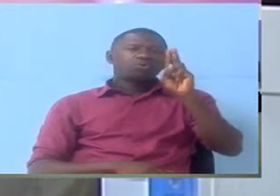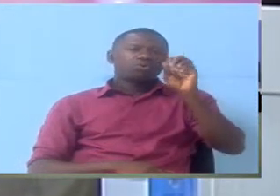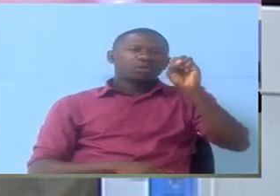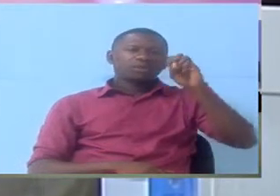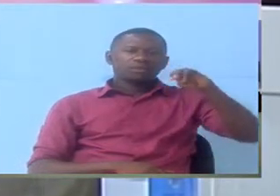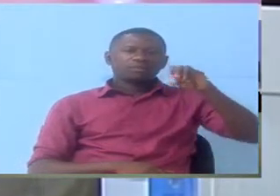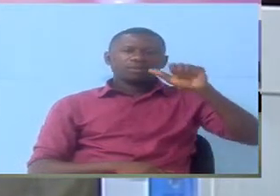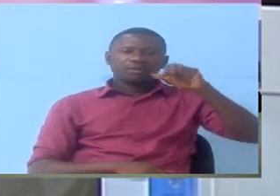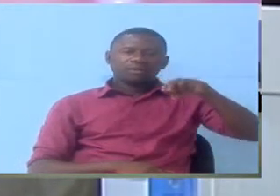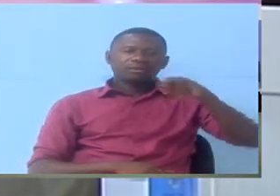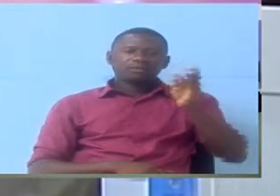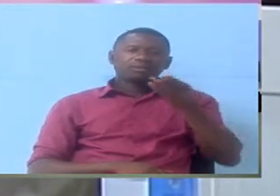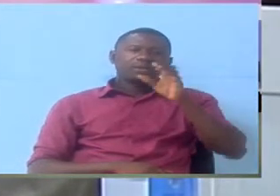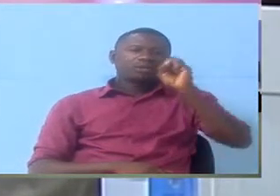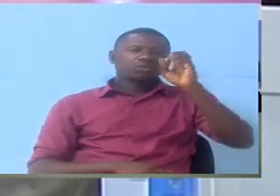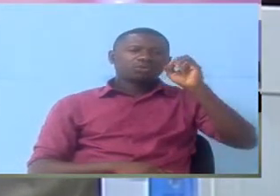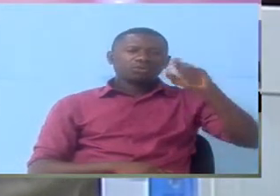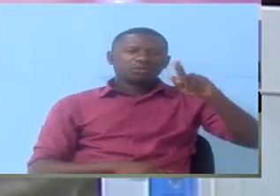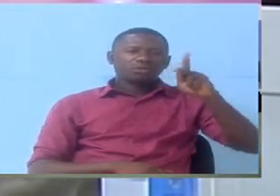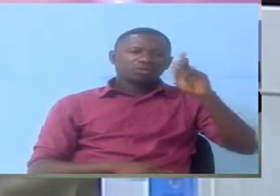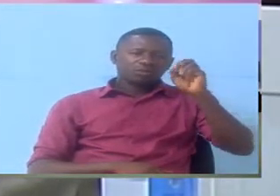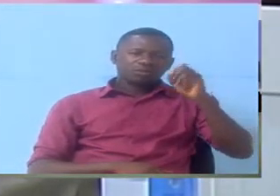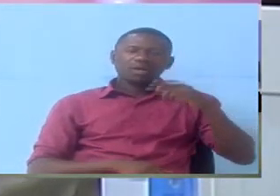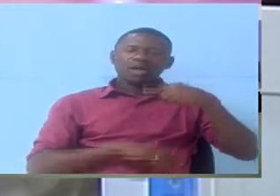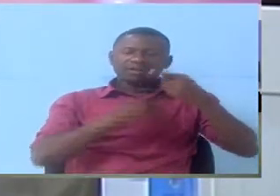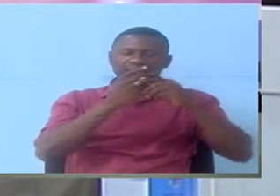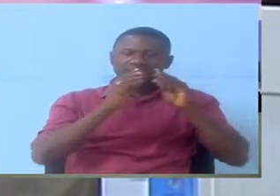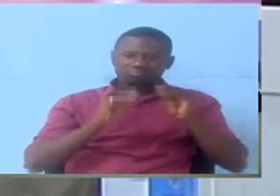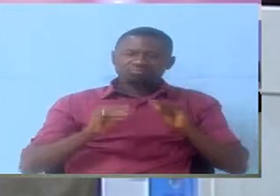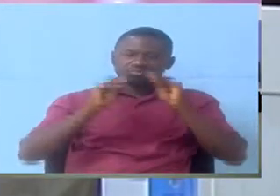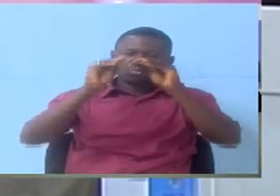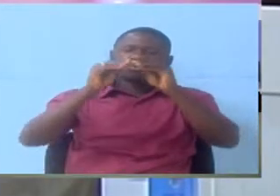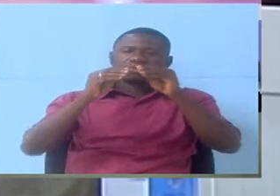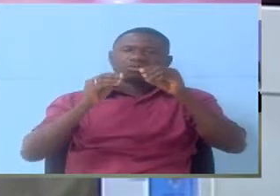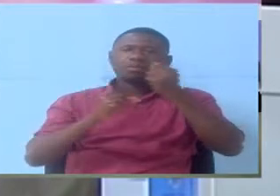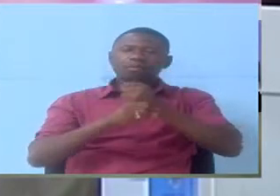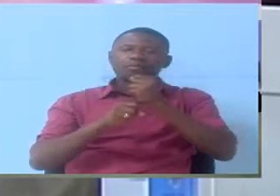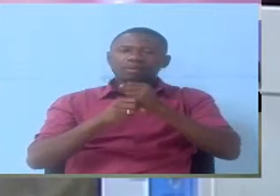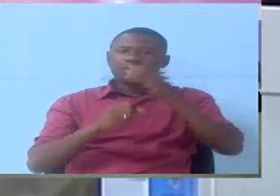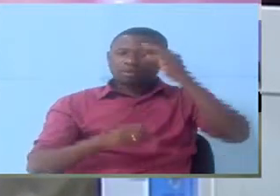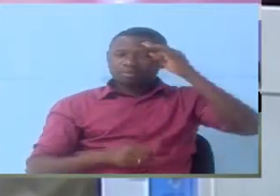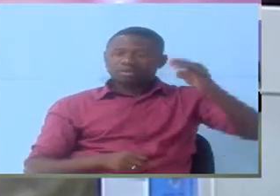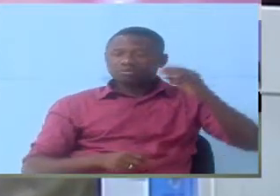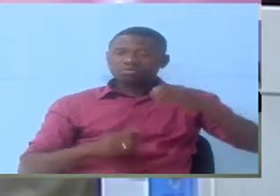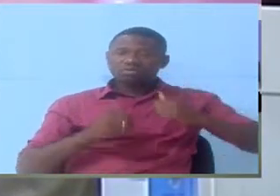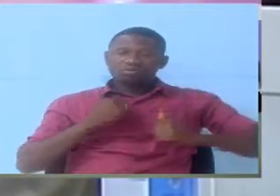He was subsequently appointed as Minister of Interior.